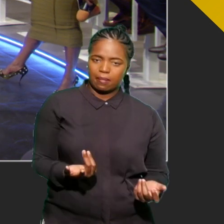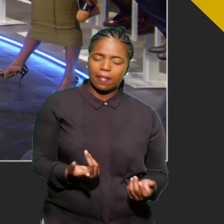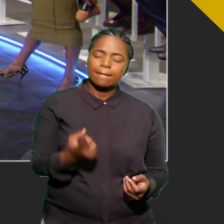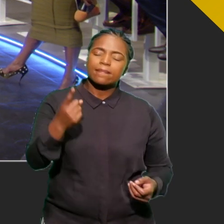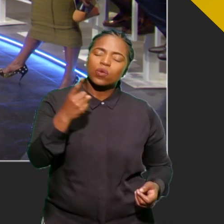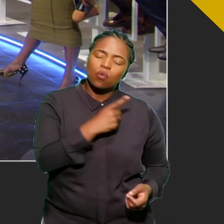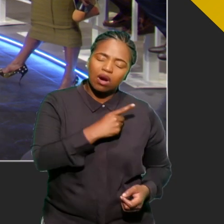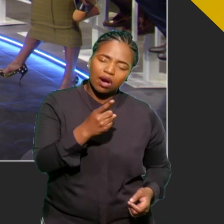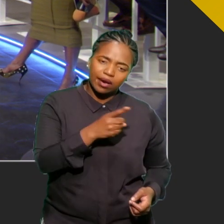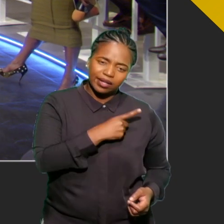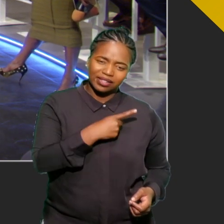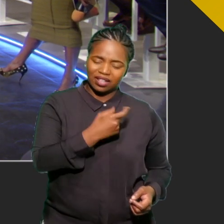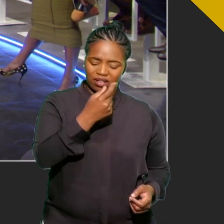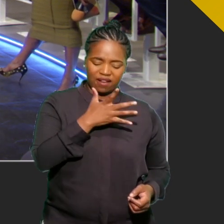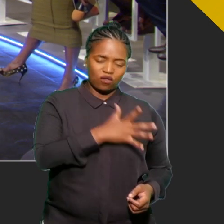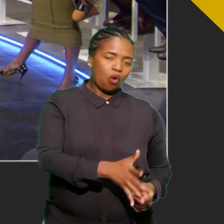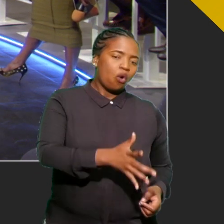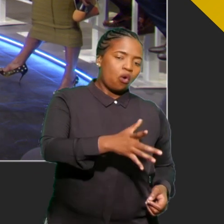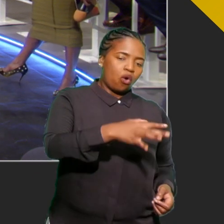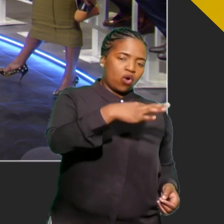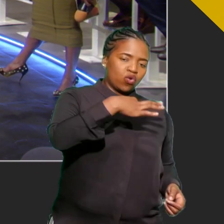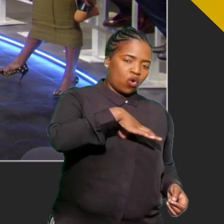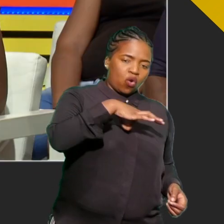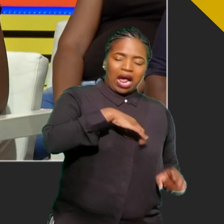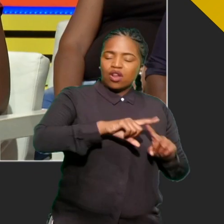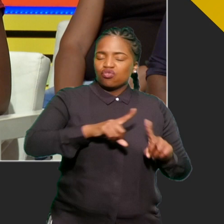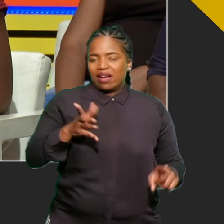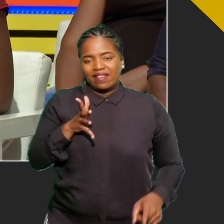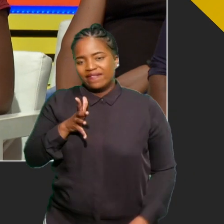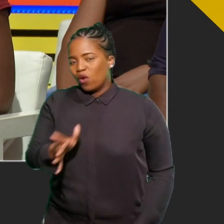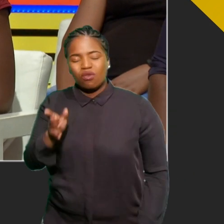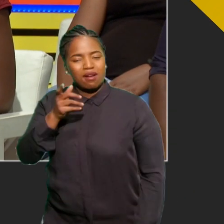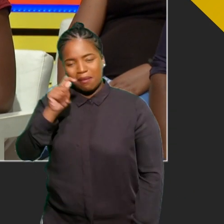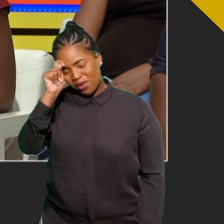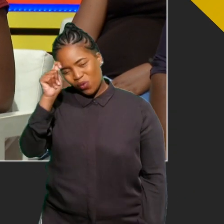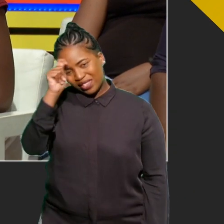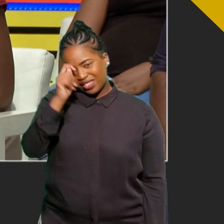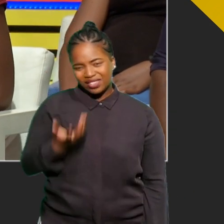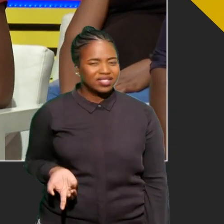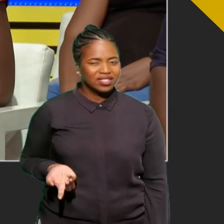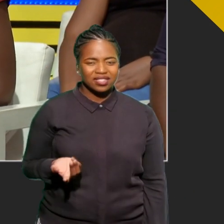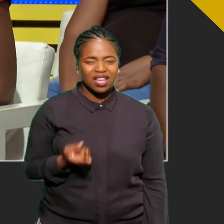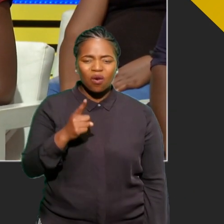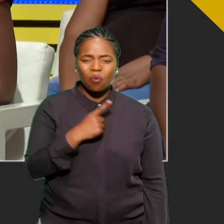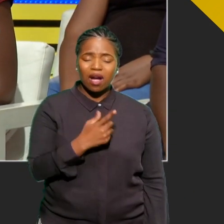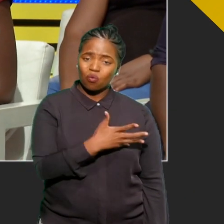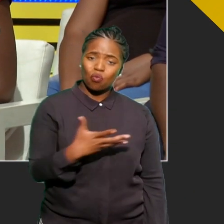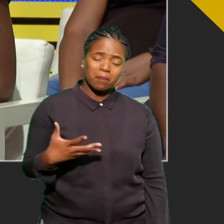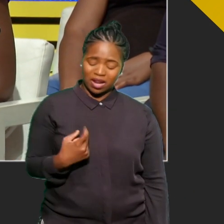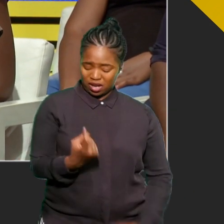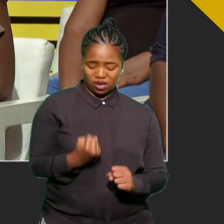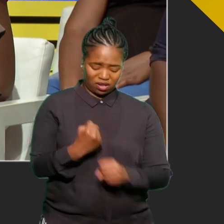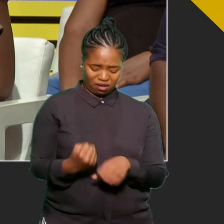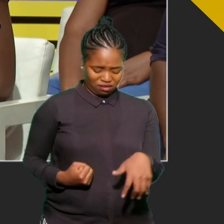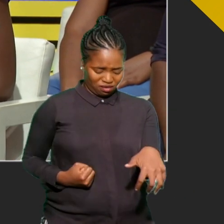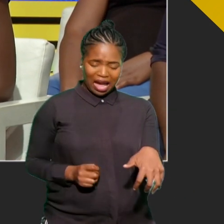why are contraceptives for basadi? Why is there more education for basadi when a woman can only be pregnant once in a year? But